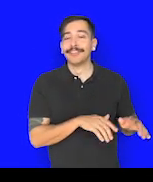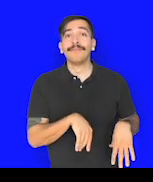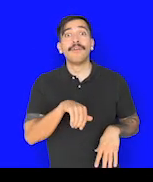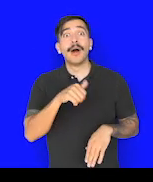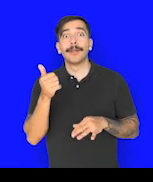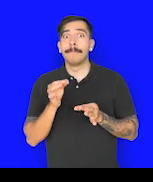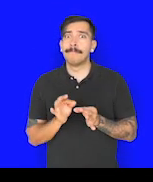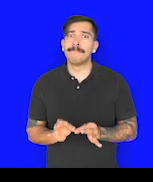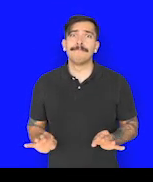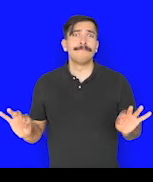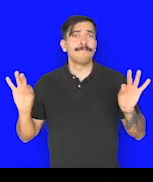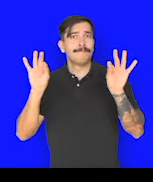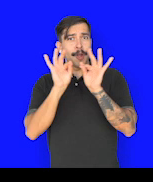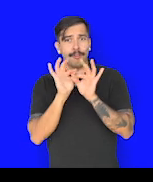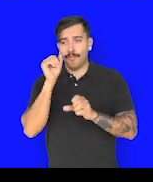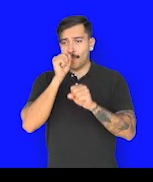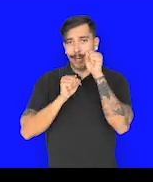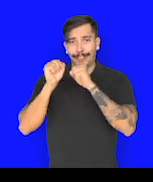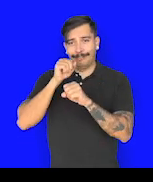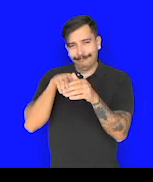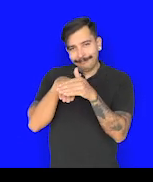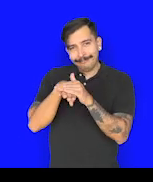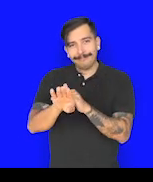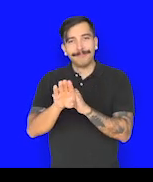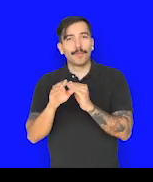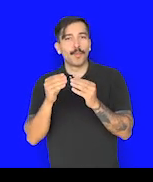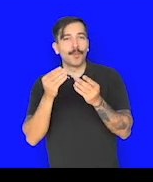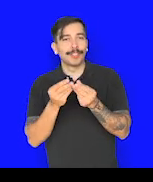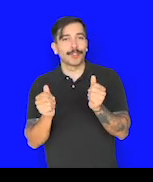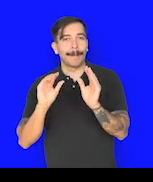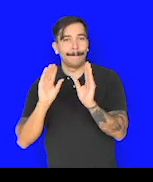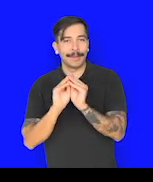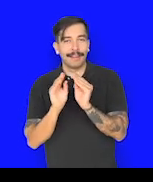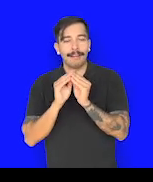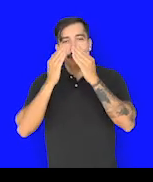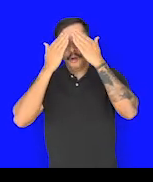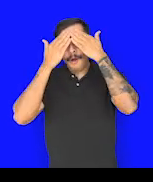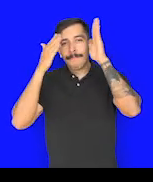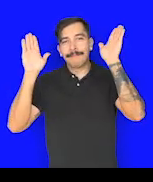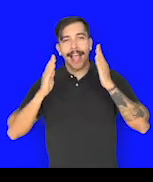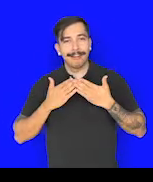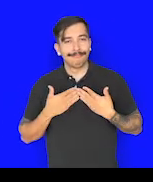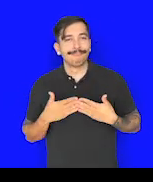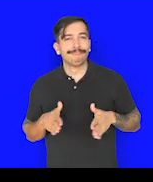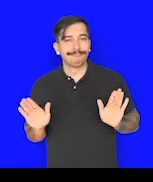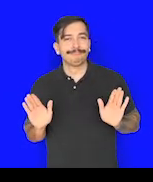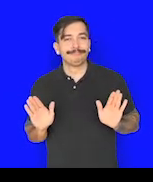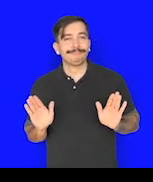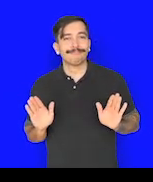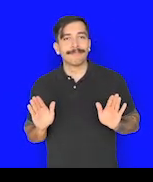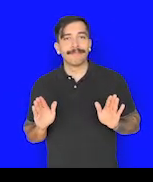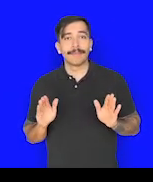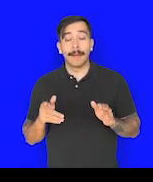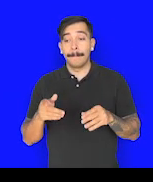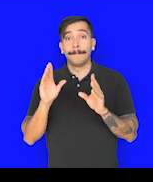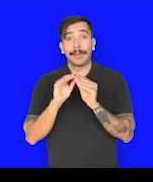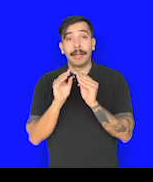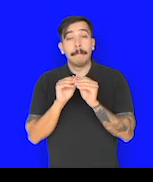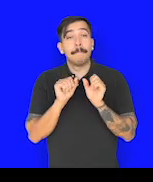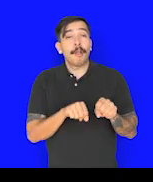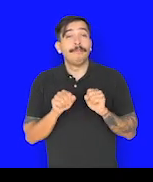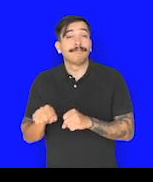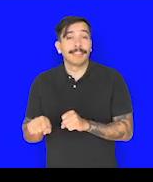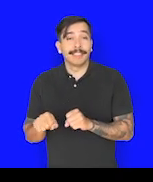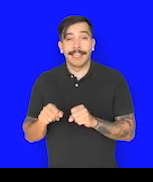Another important strategy going into the meeting is to have an open mind. The meeting is more likely